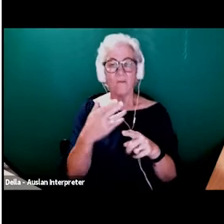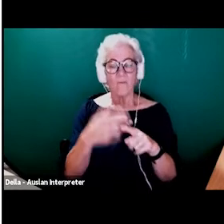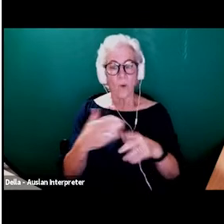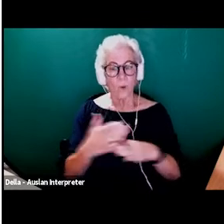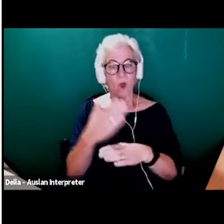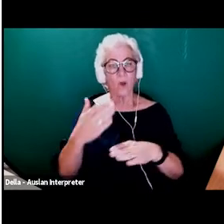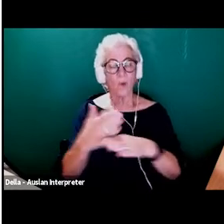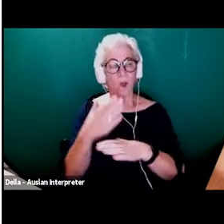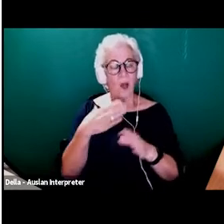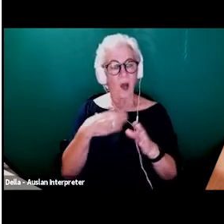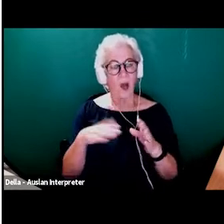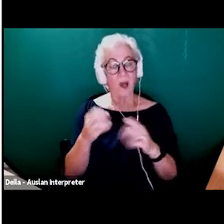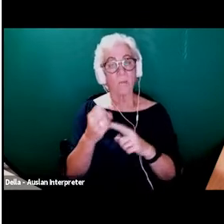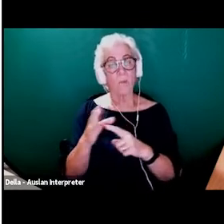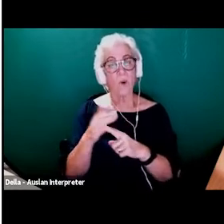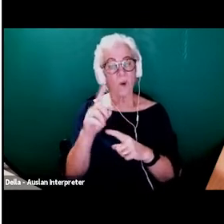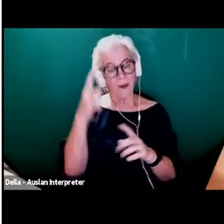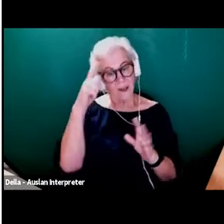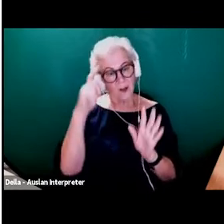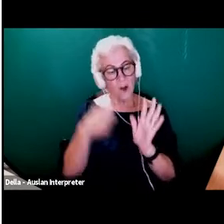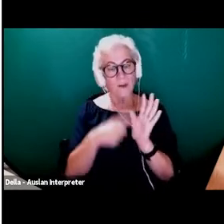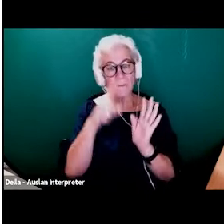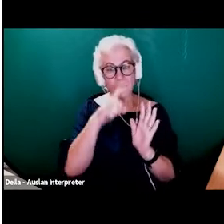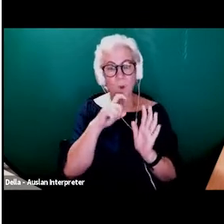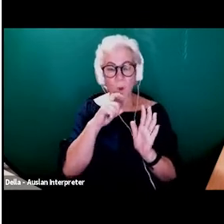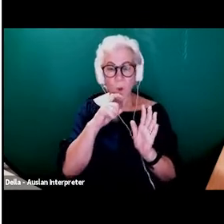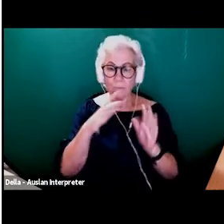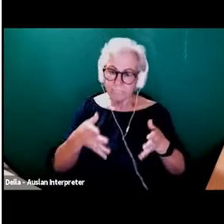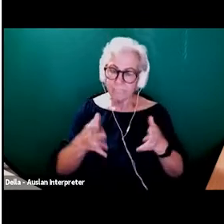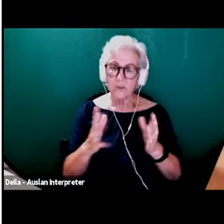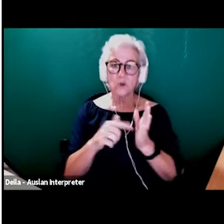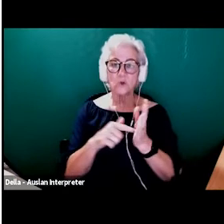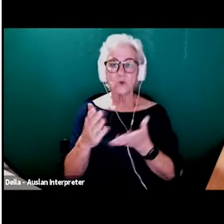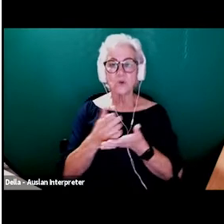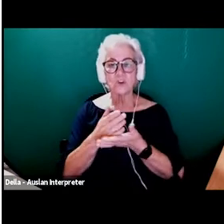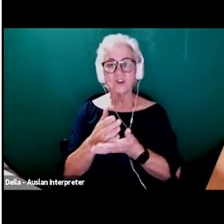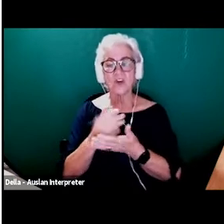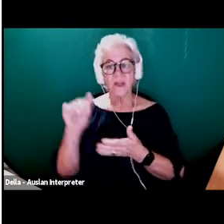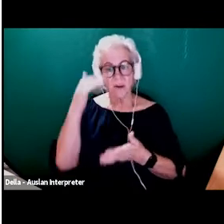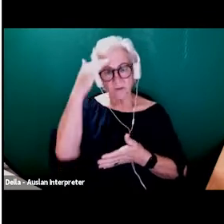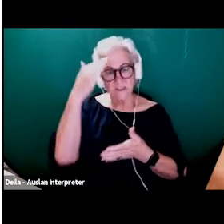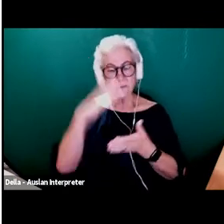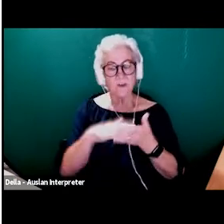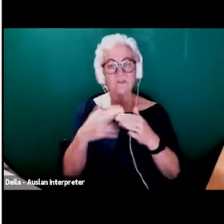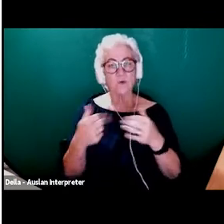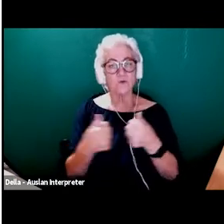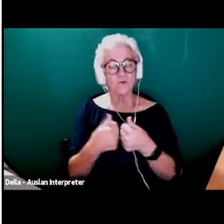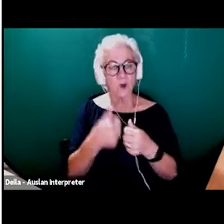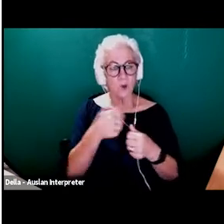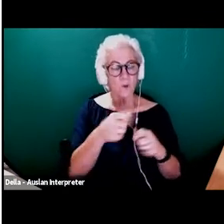to acknowledge the people who have been willing to share their experience of drug use and both the positive and